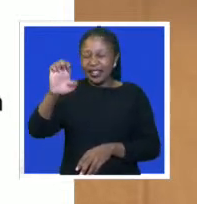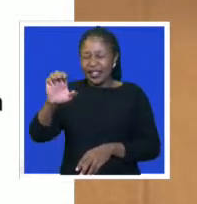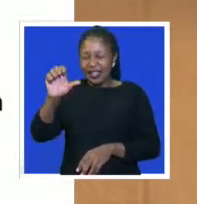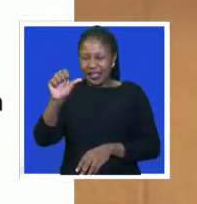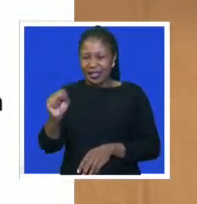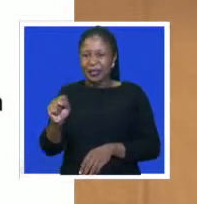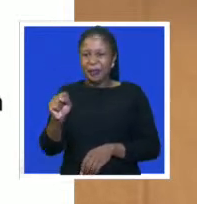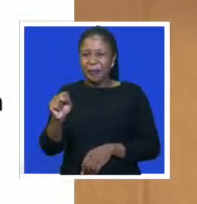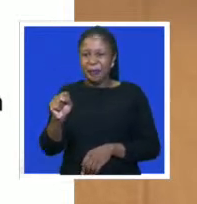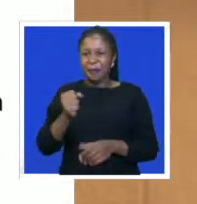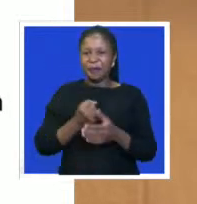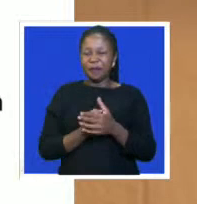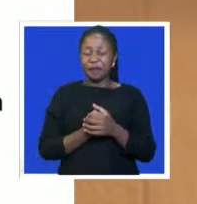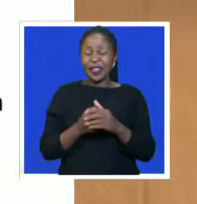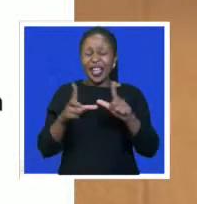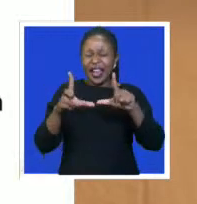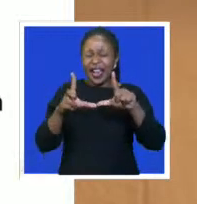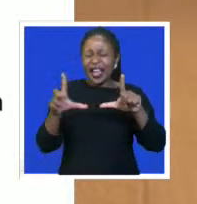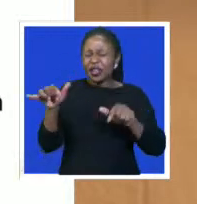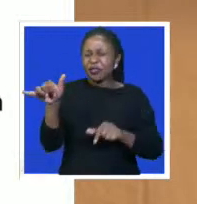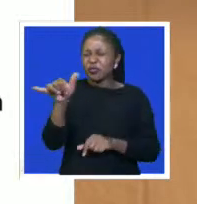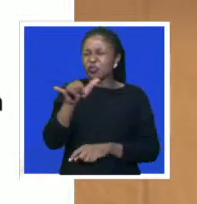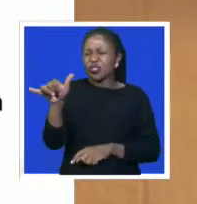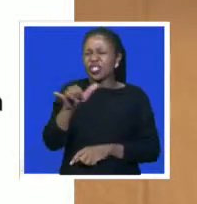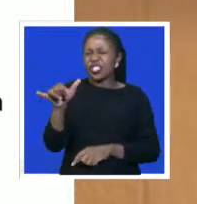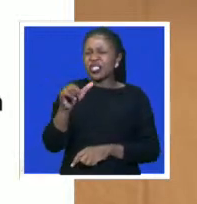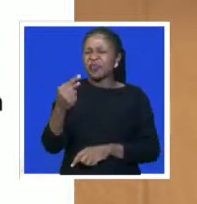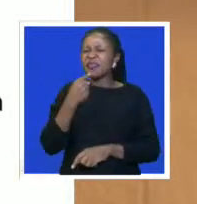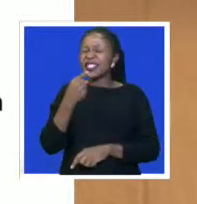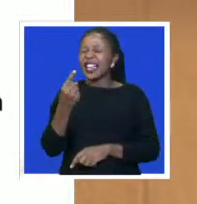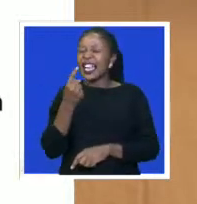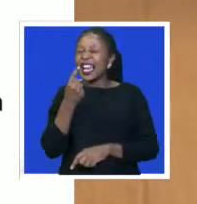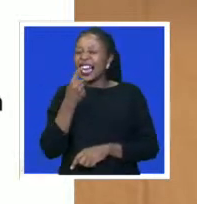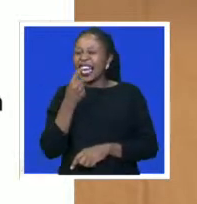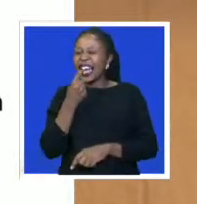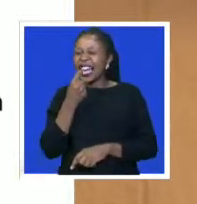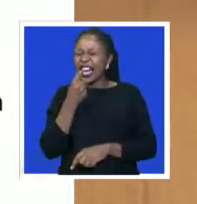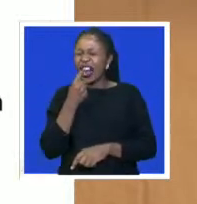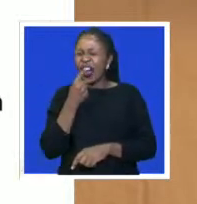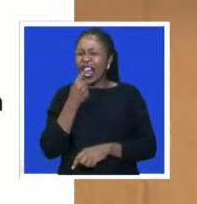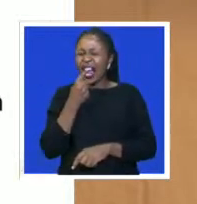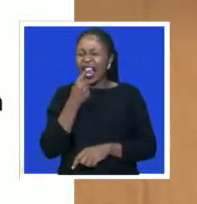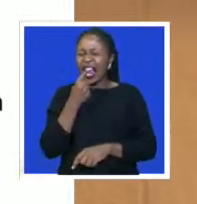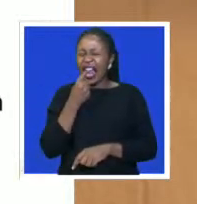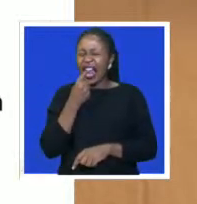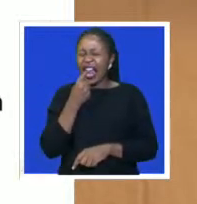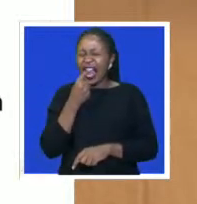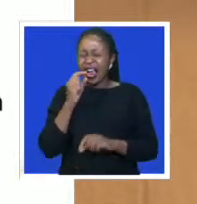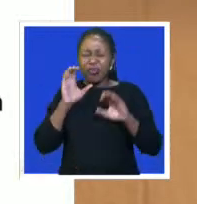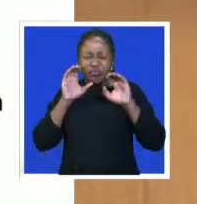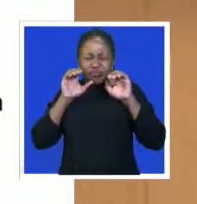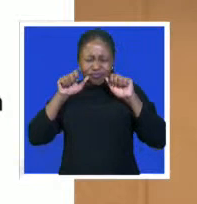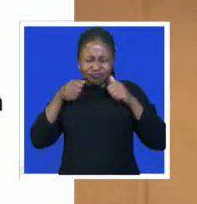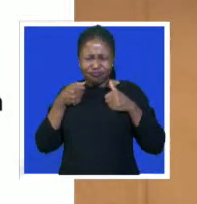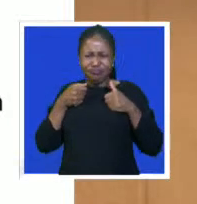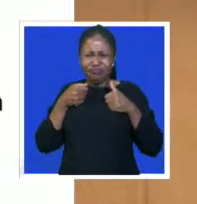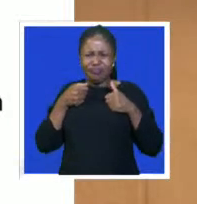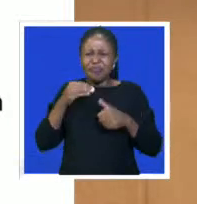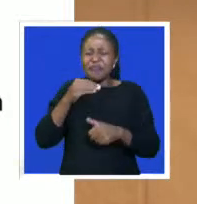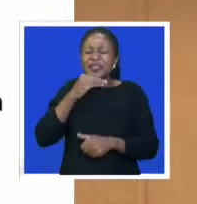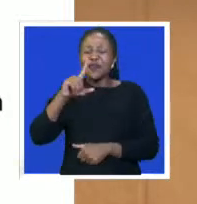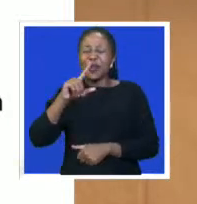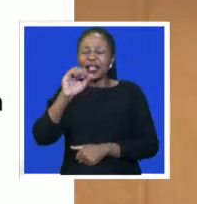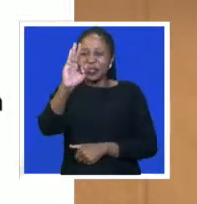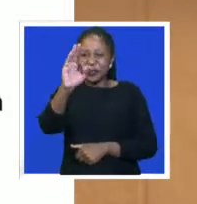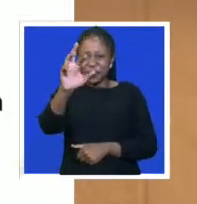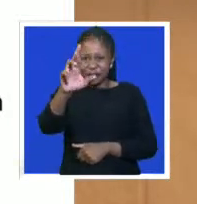is frowning rock and gloomy prison. What language feature is this one? My